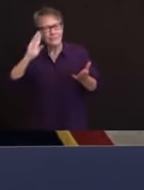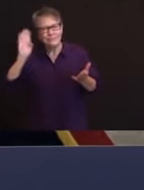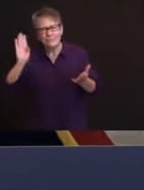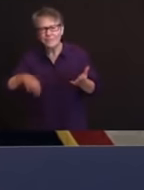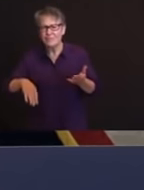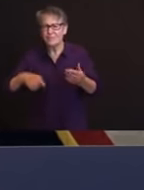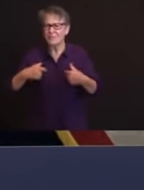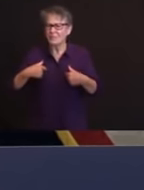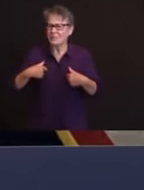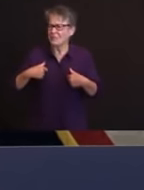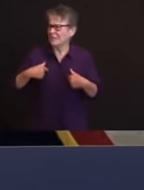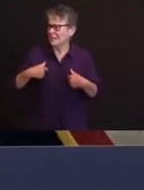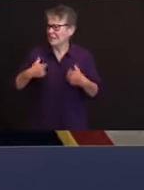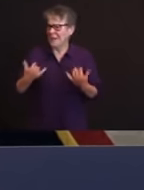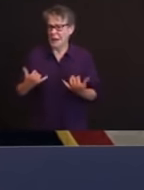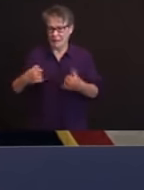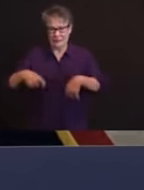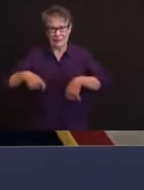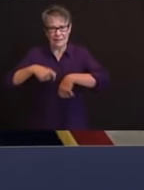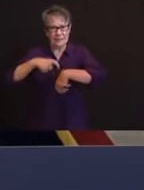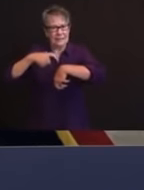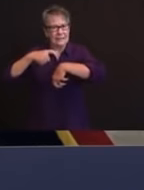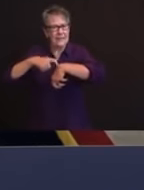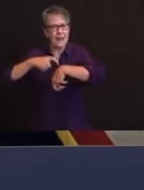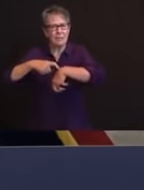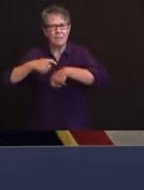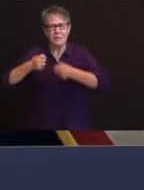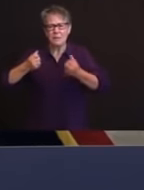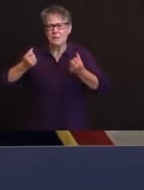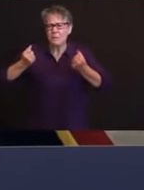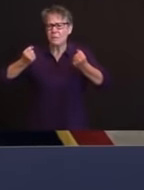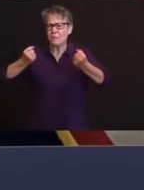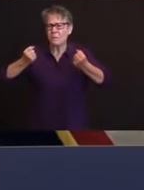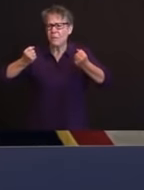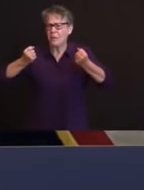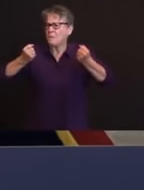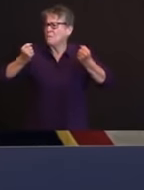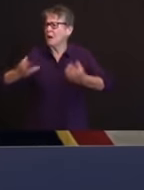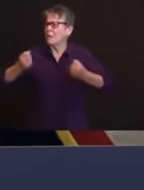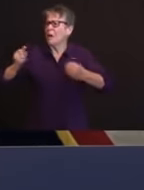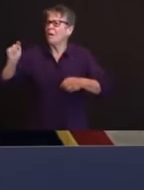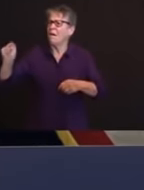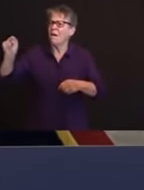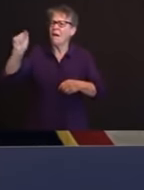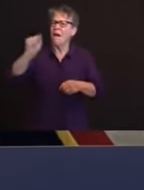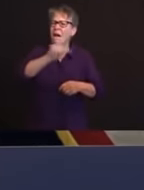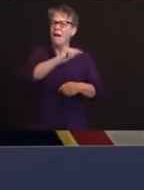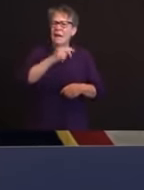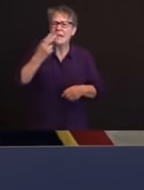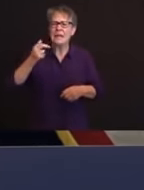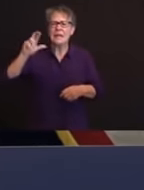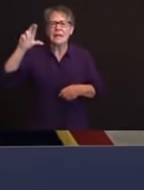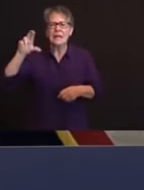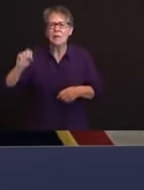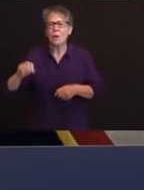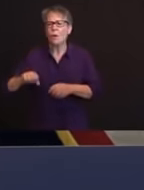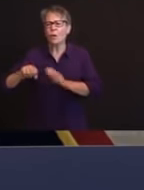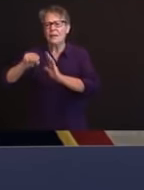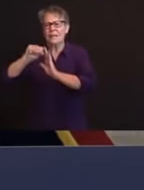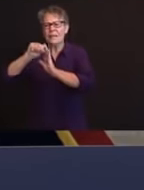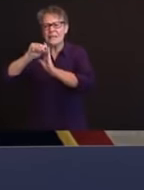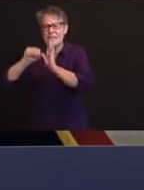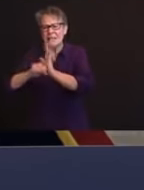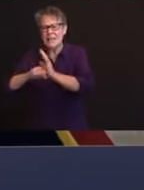you've seen heroism across our state, from the local level to the county level. Professionals of all backgrounds,